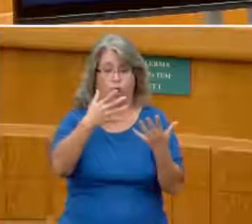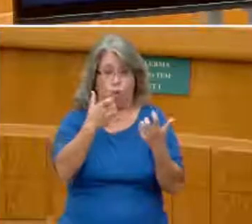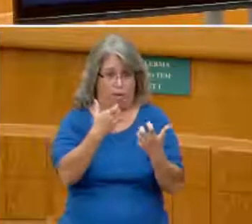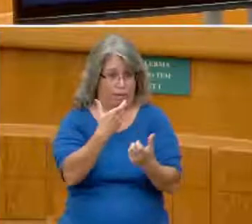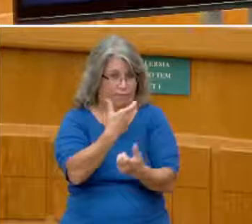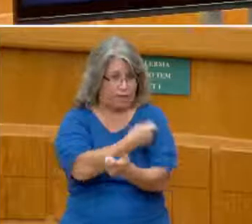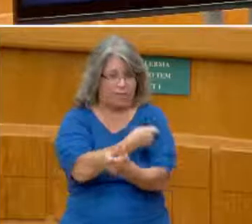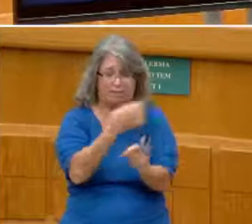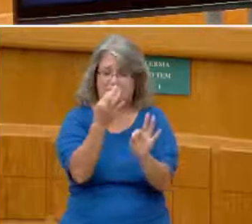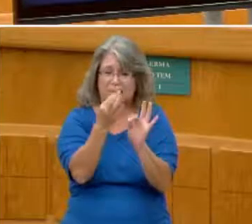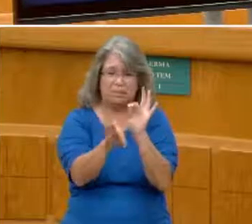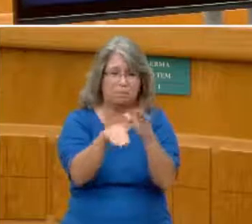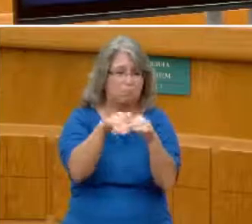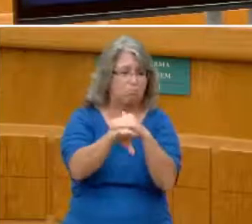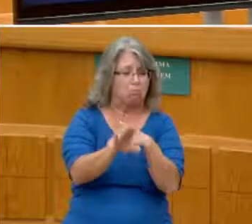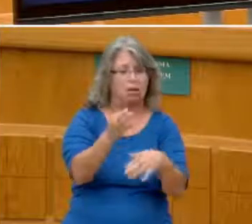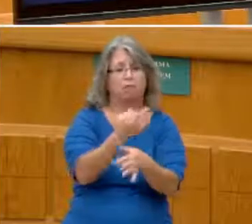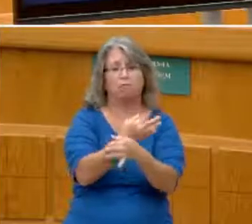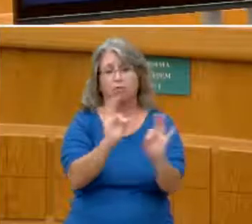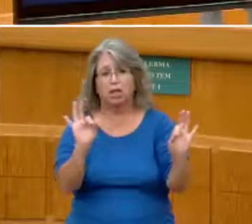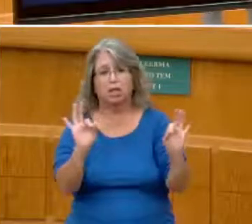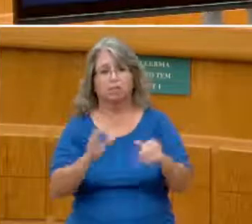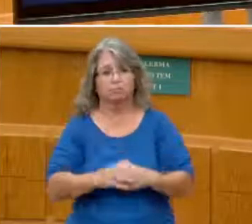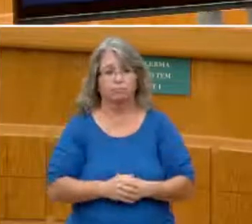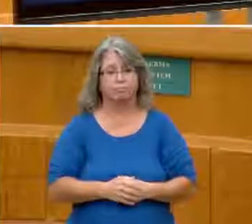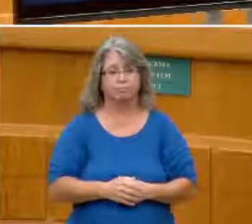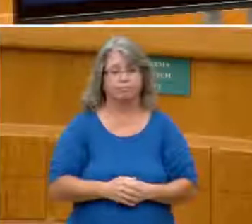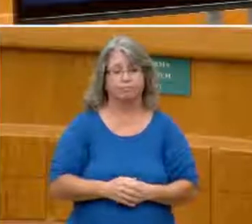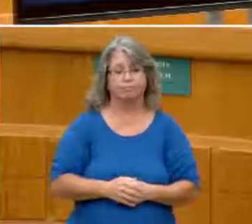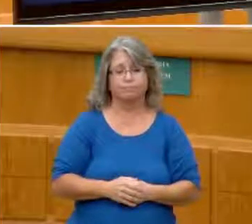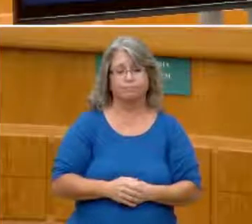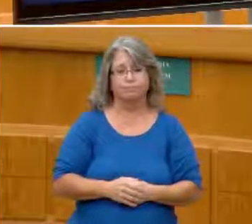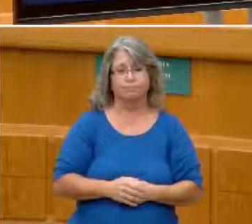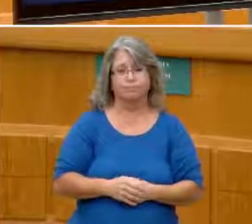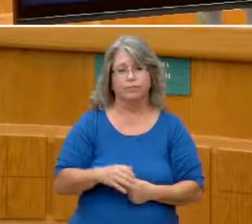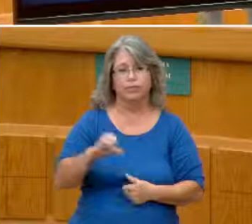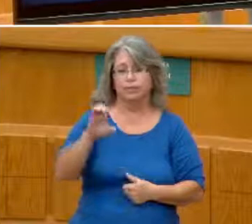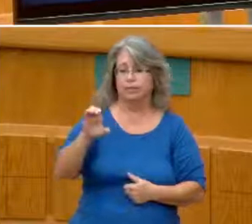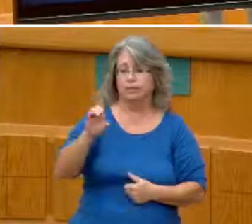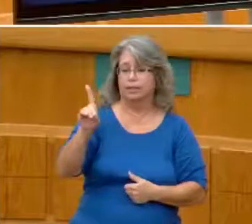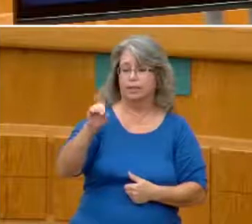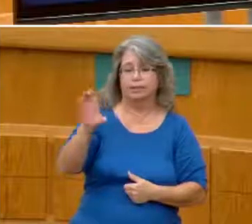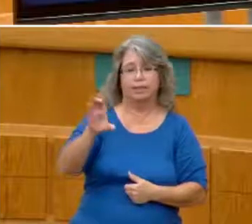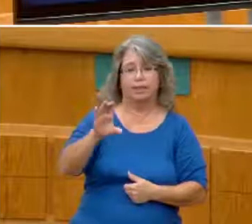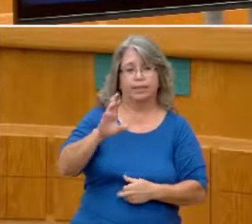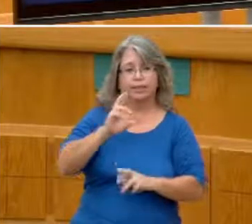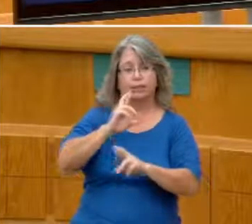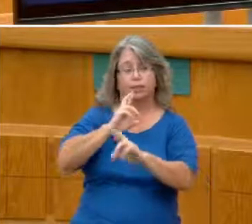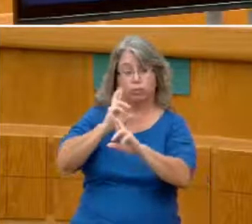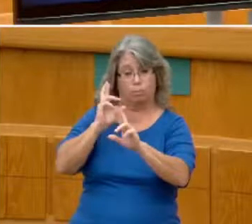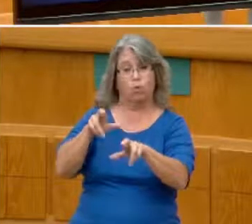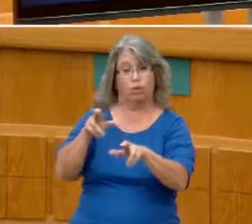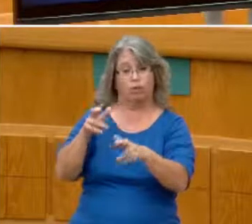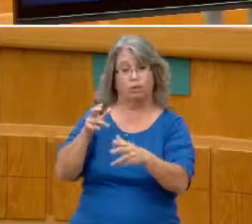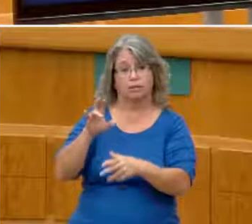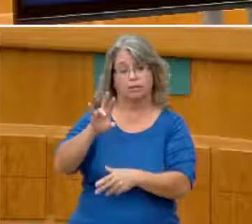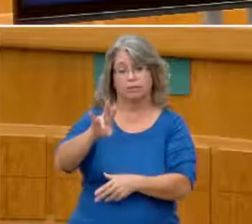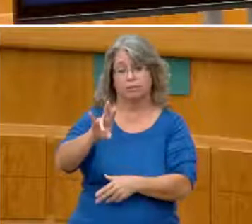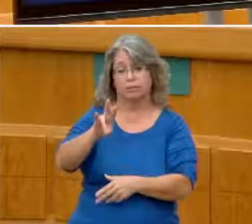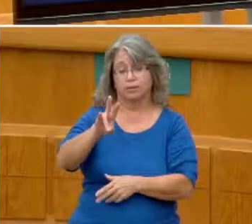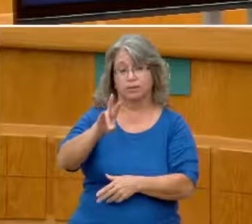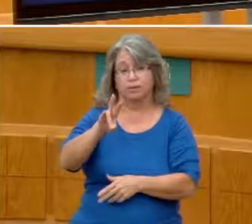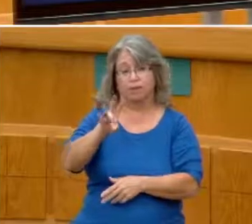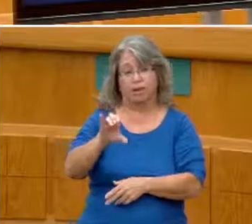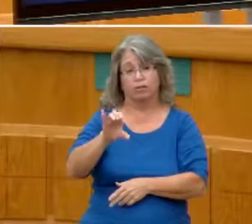free. The CDC actually reported that 745 children under 18 years